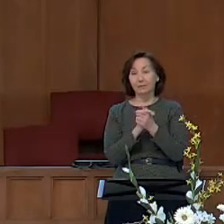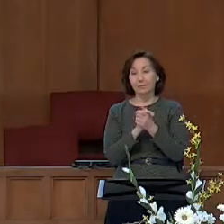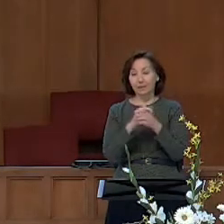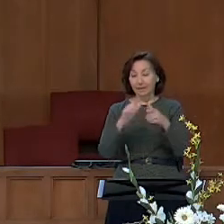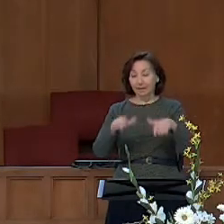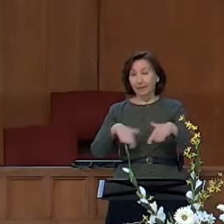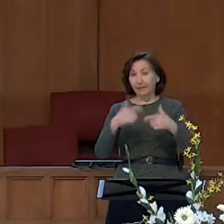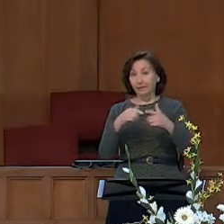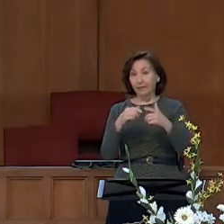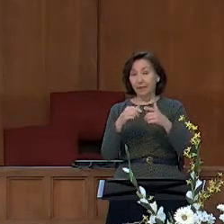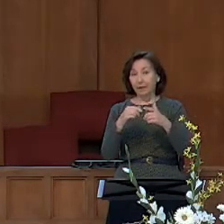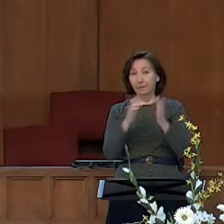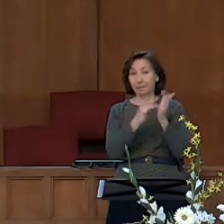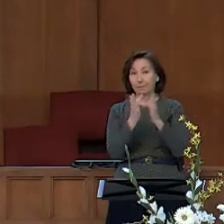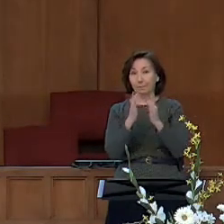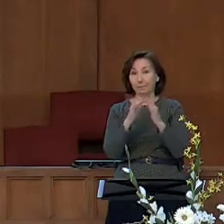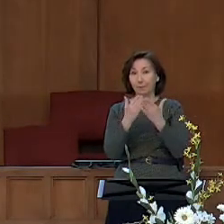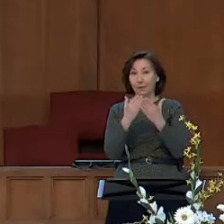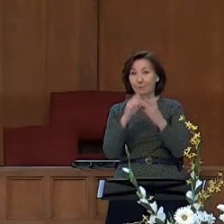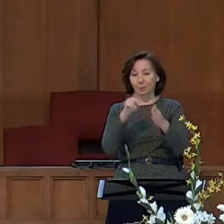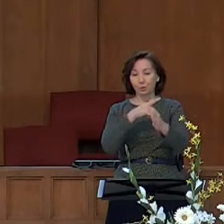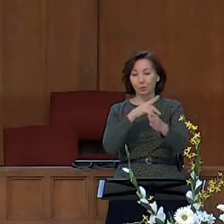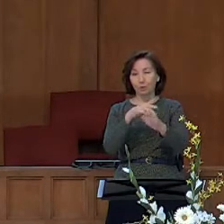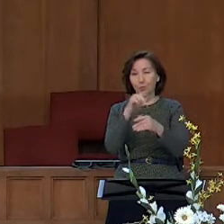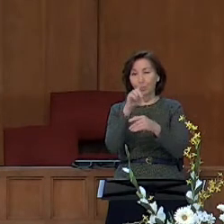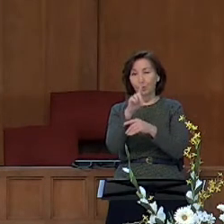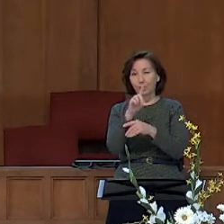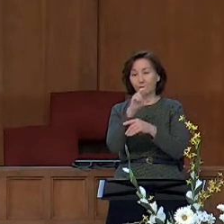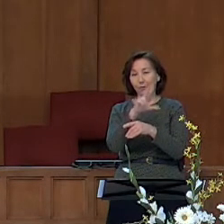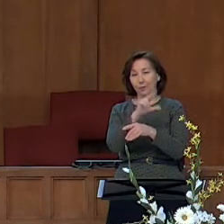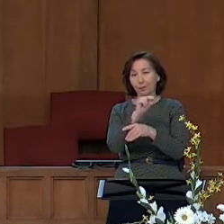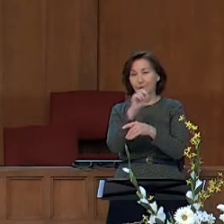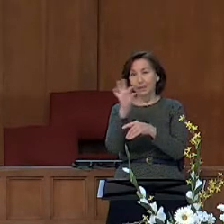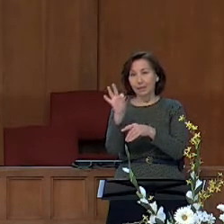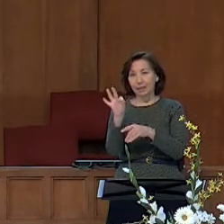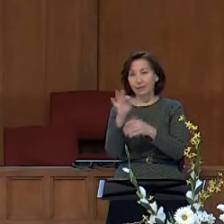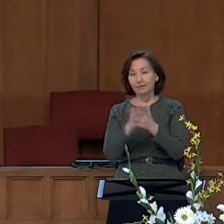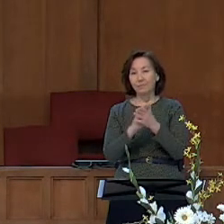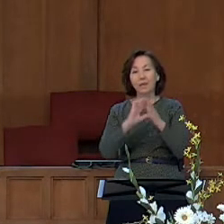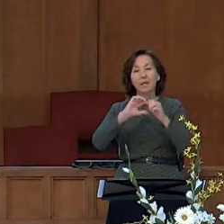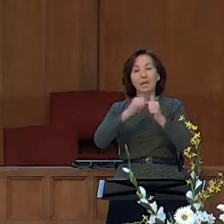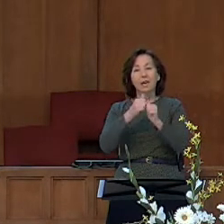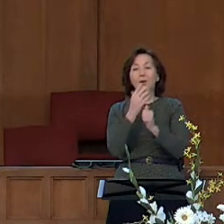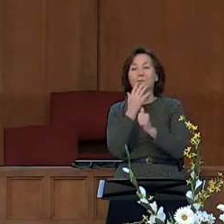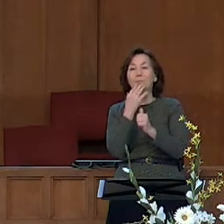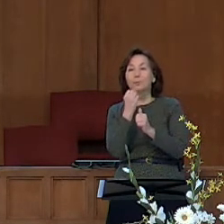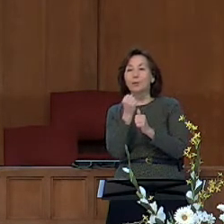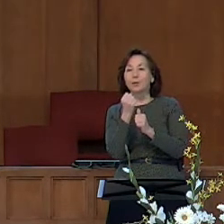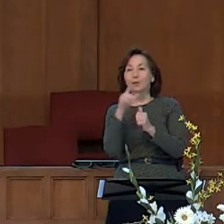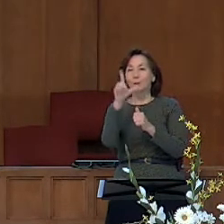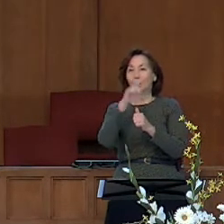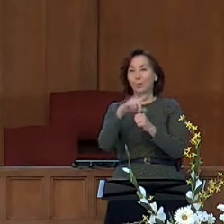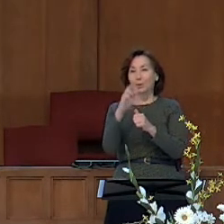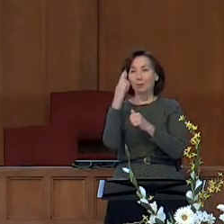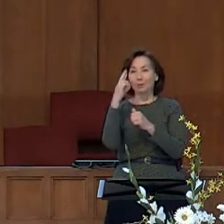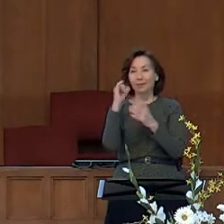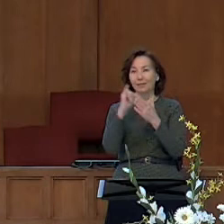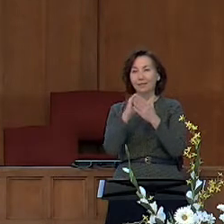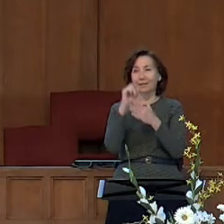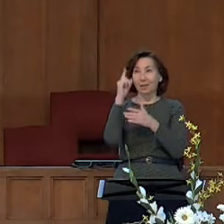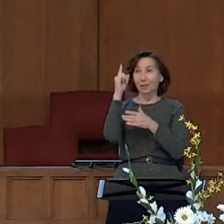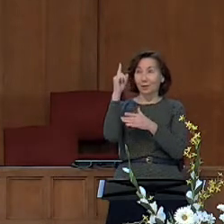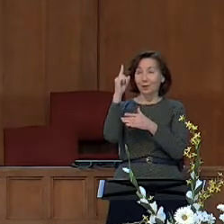Bible in Psalm 139, verse 17, says, "How precious is it, Lord, to realize that